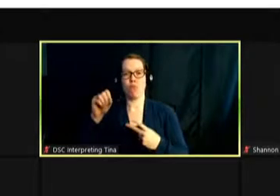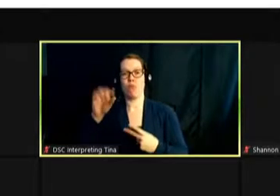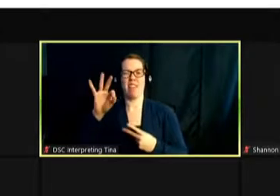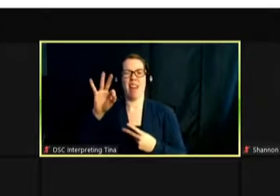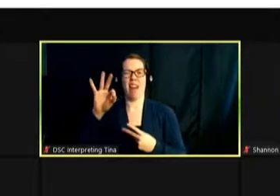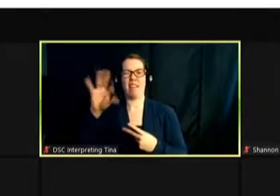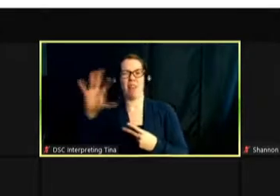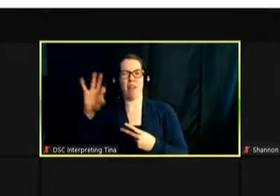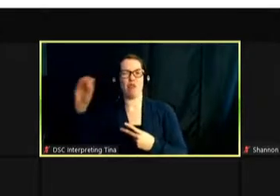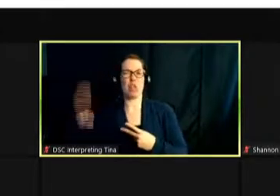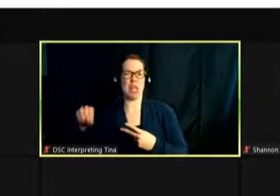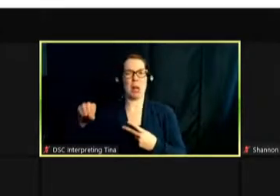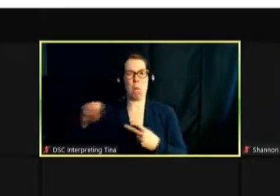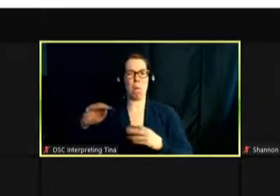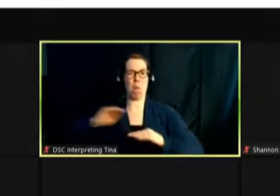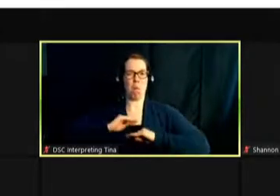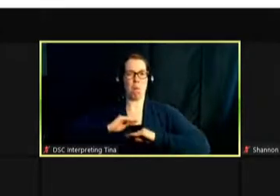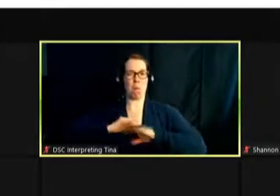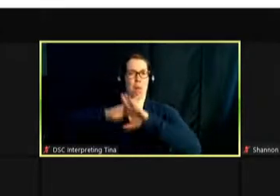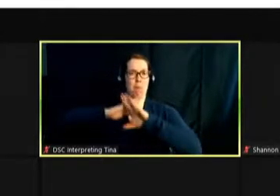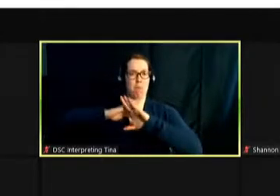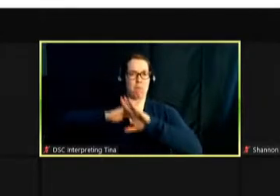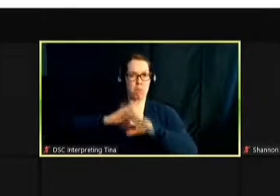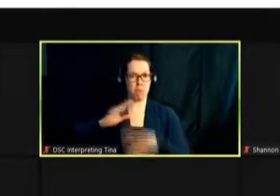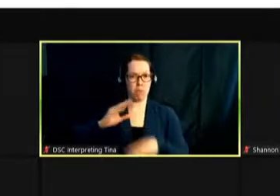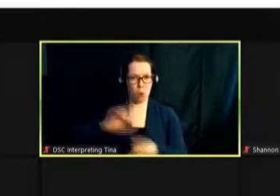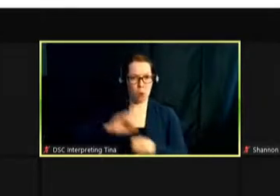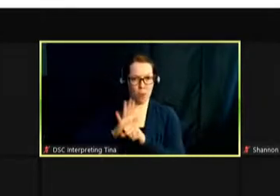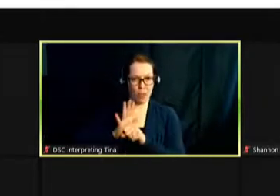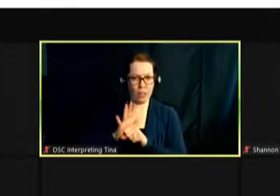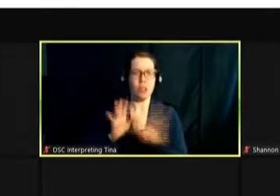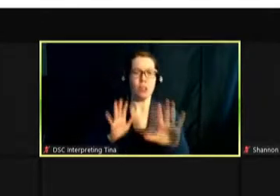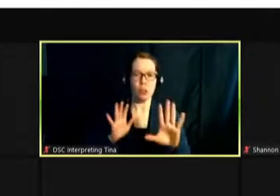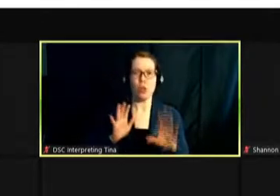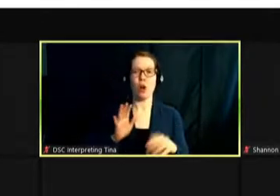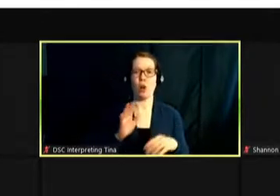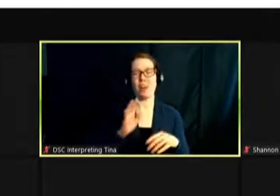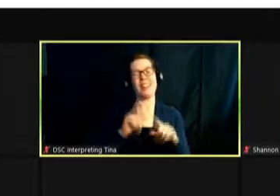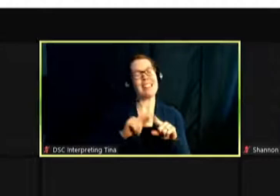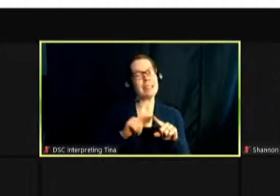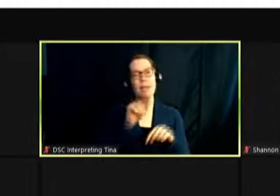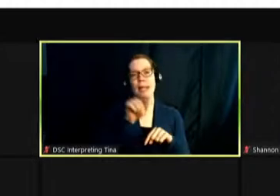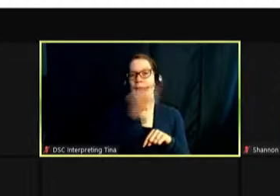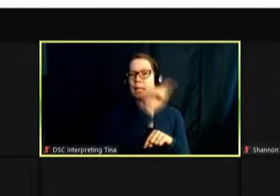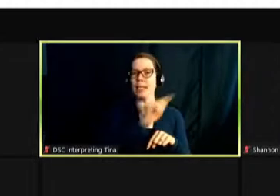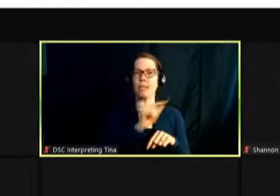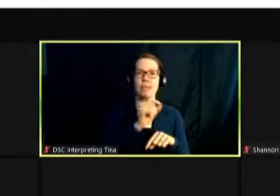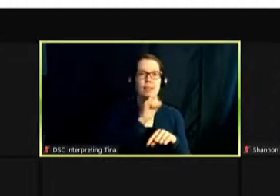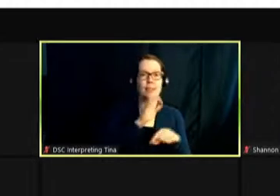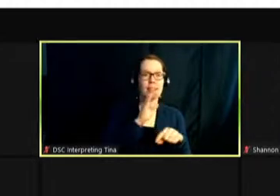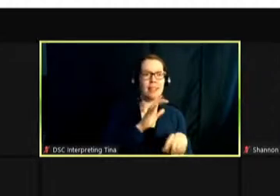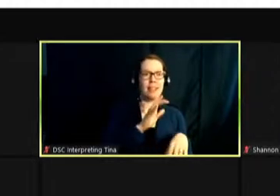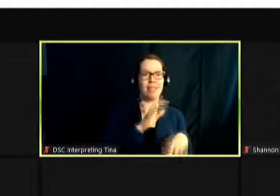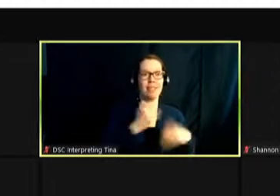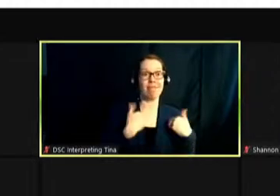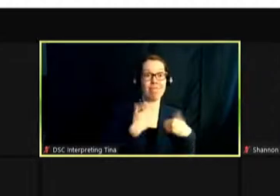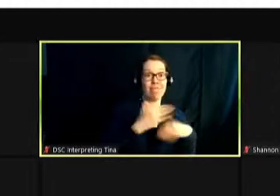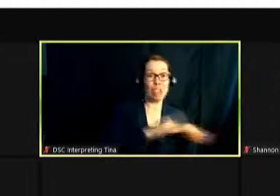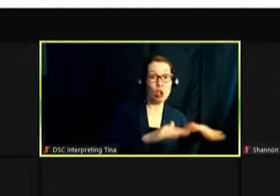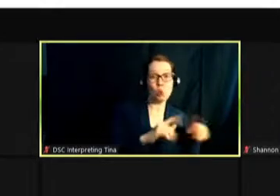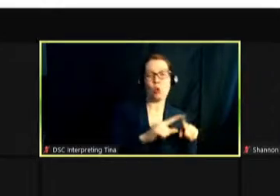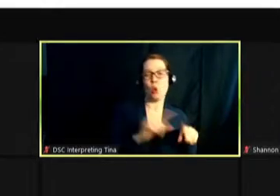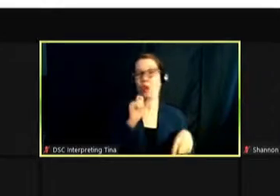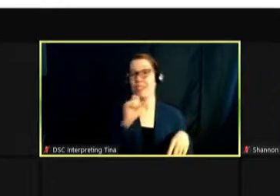quickly. And it goes back to whether it's law enforcement or 65 and older or K through 12. It's really important that, again,